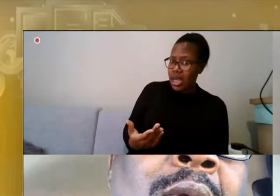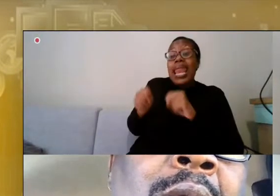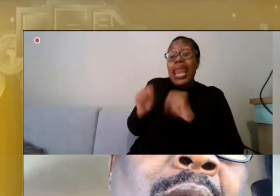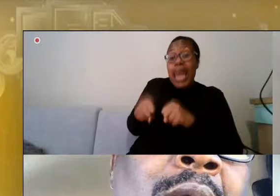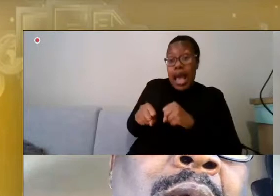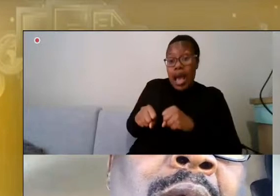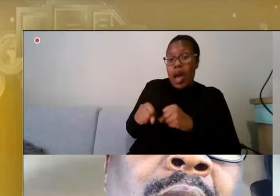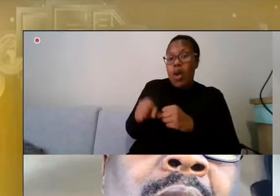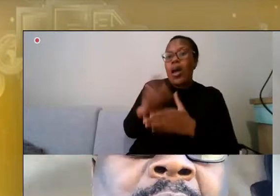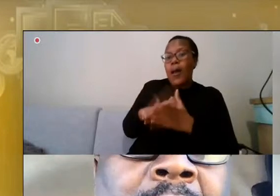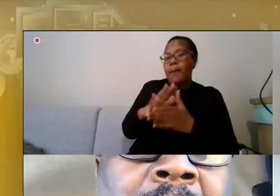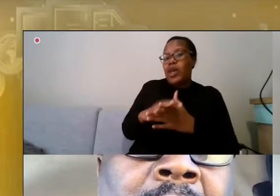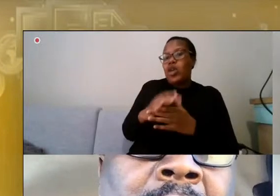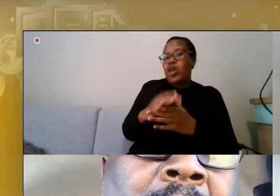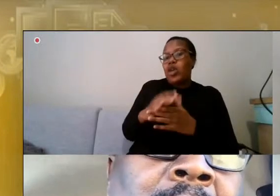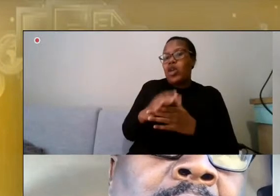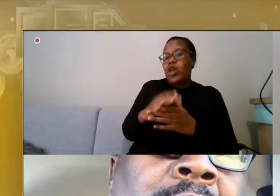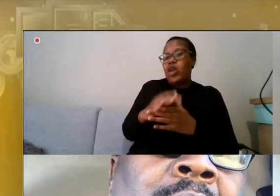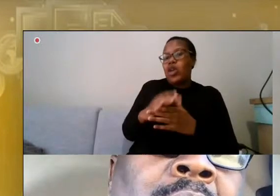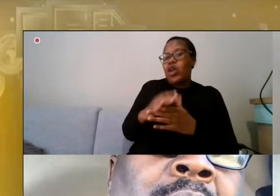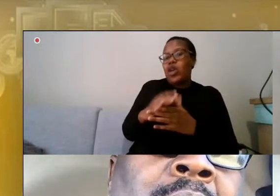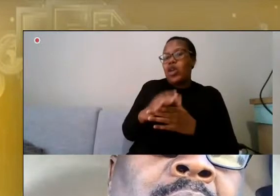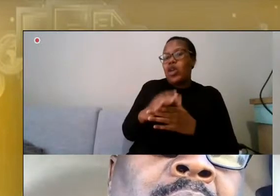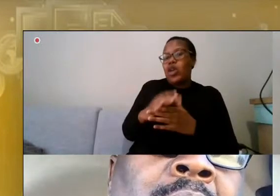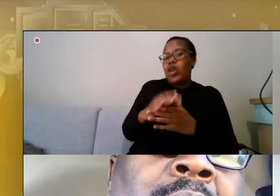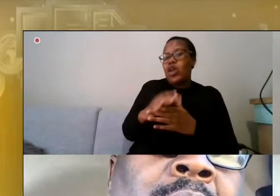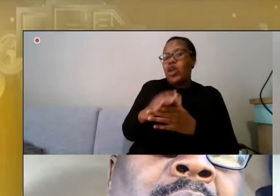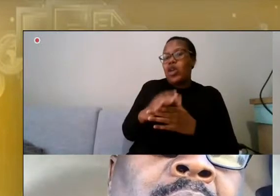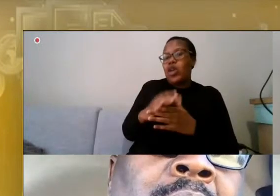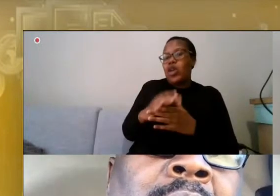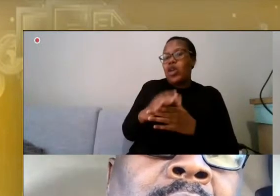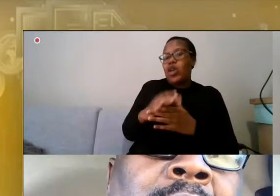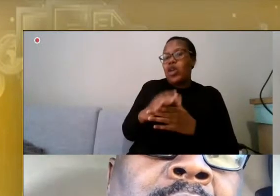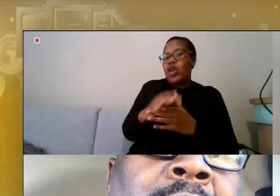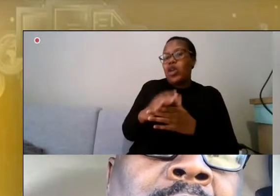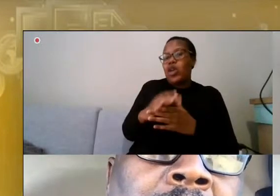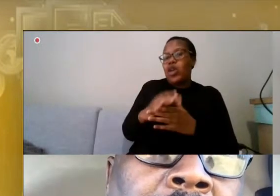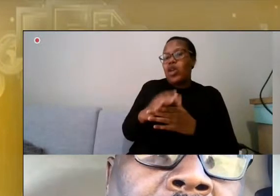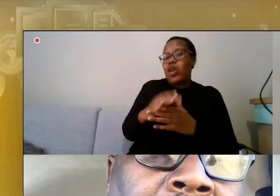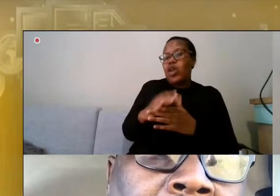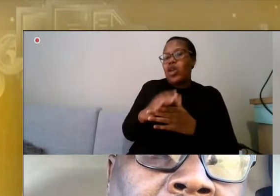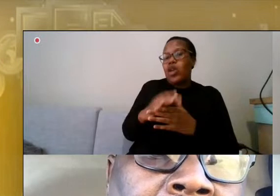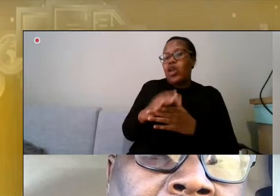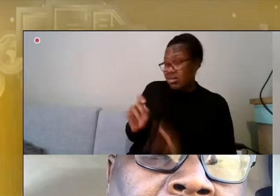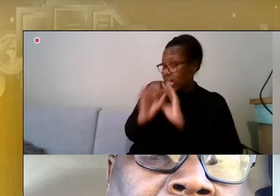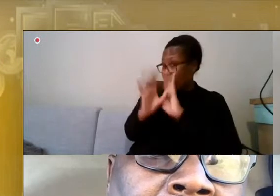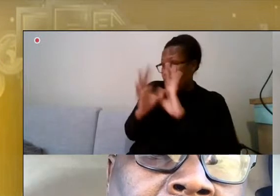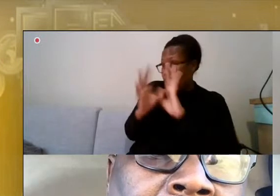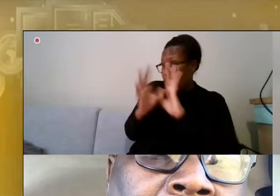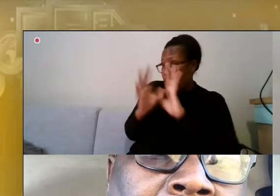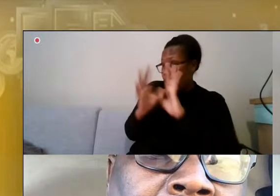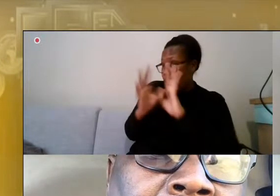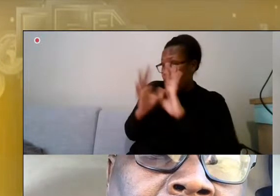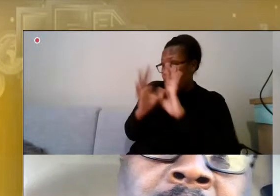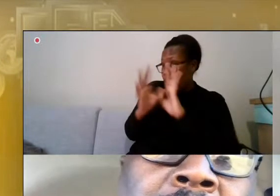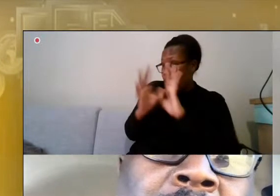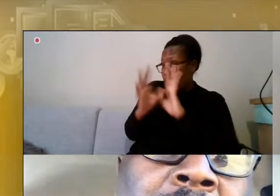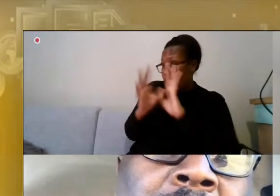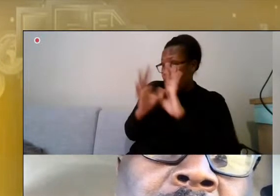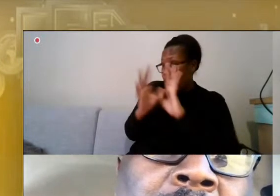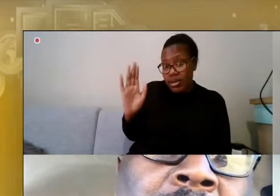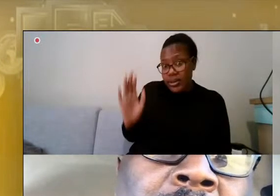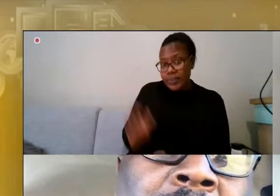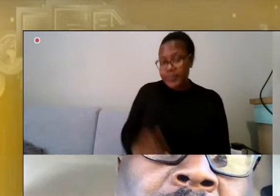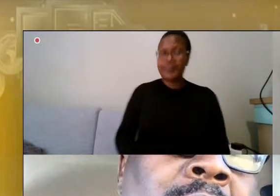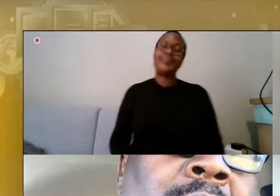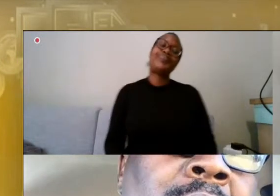very few questions in terms of this treaty. Honourable Zanamela, can you clarify why you're raising your hand? No, thanks,